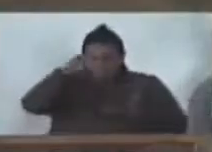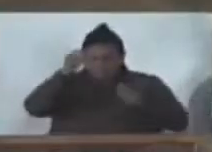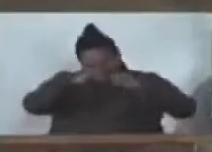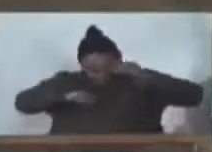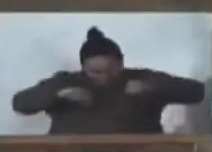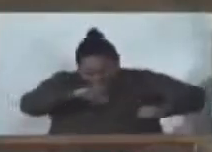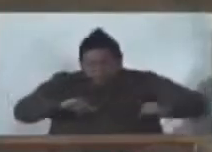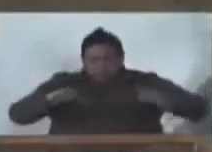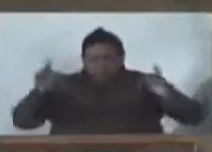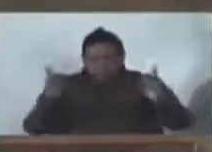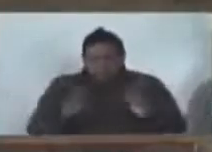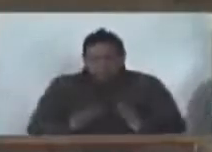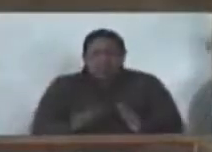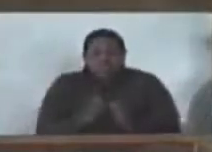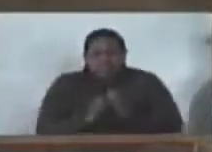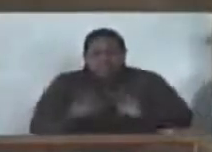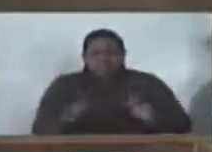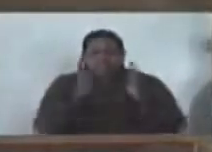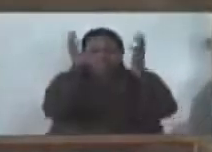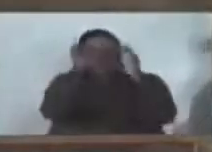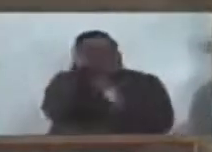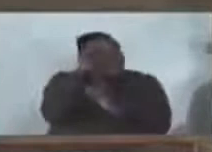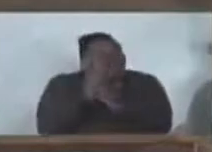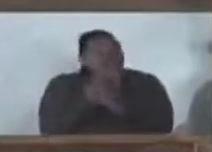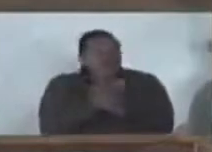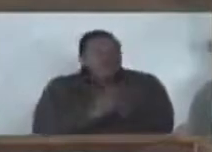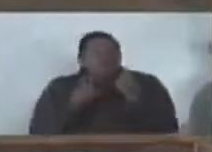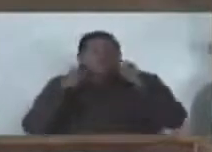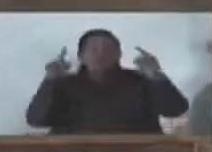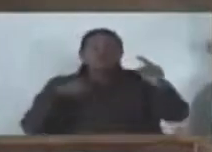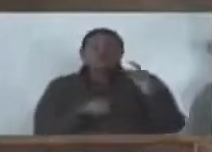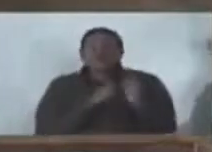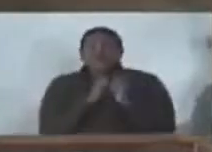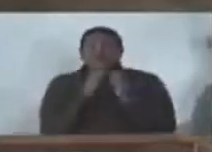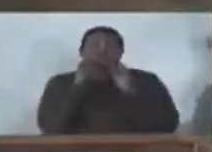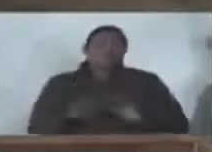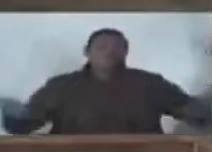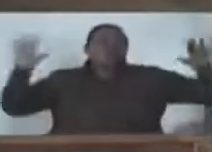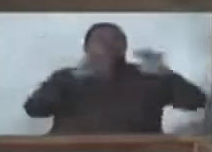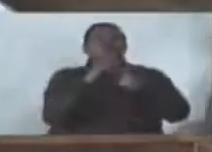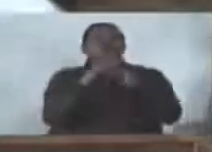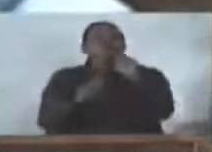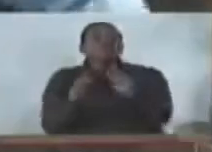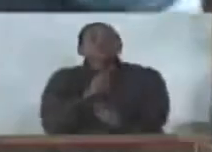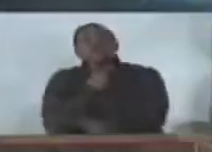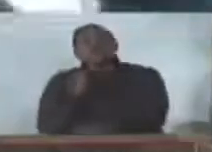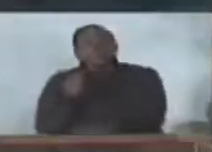vulnerable groups, the shared prosperity that we are building for all Jamaicans is at